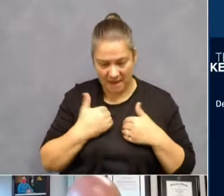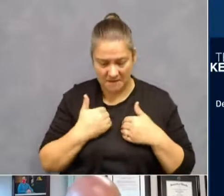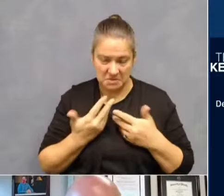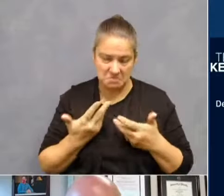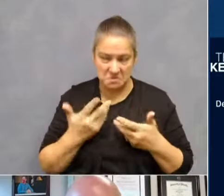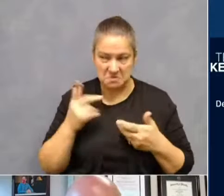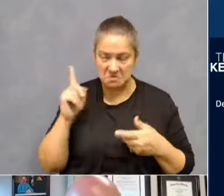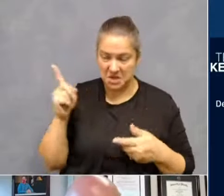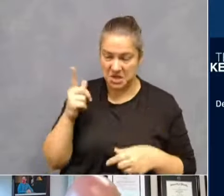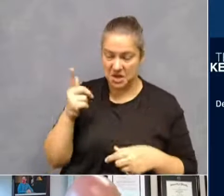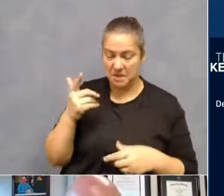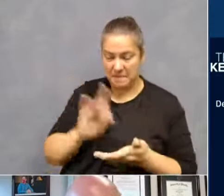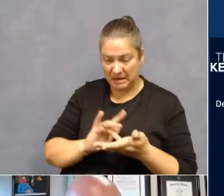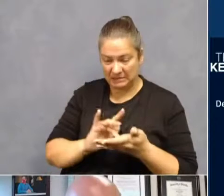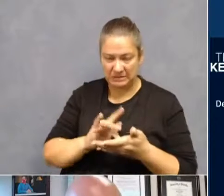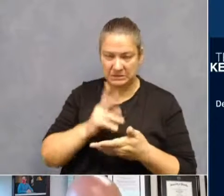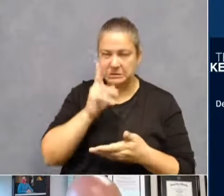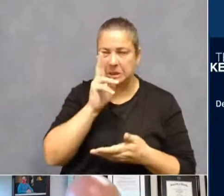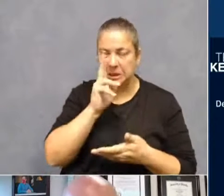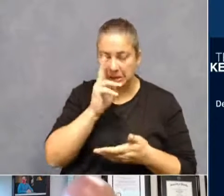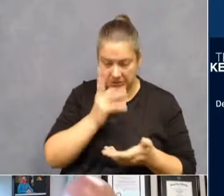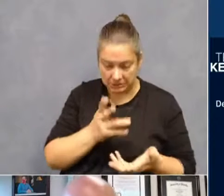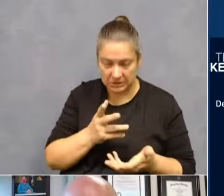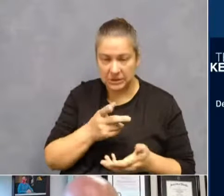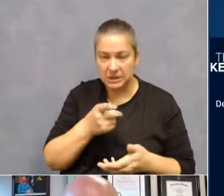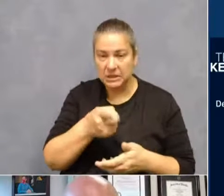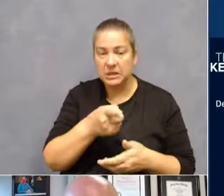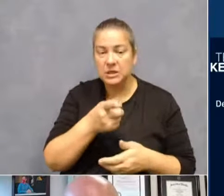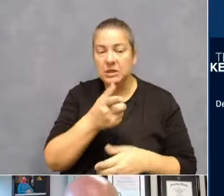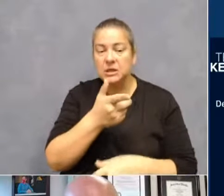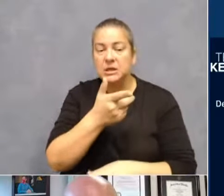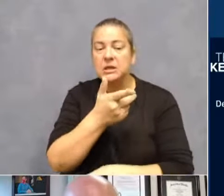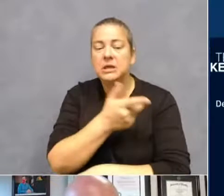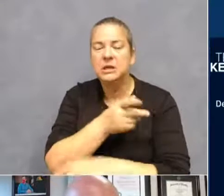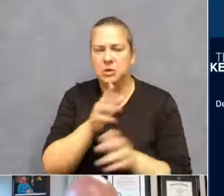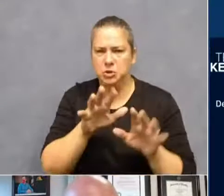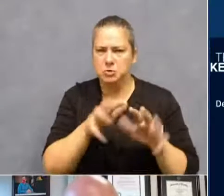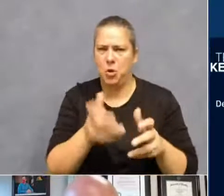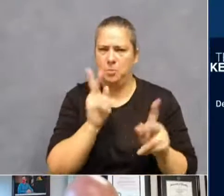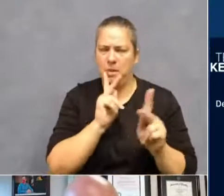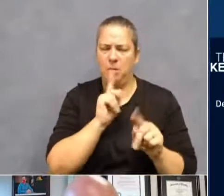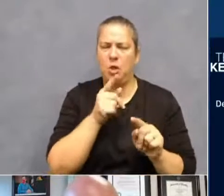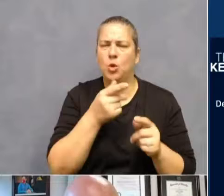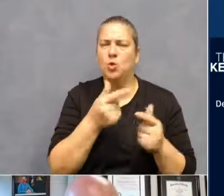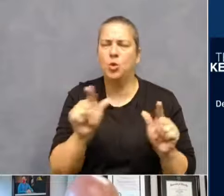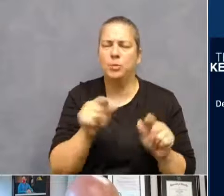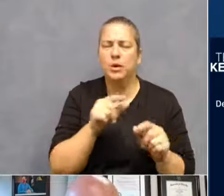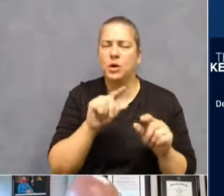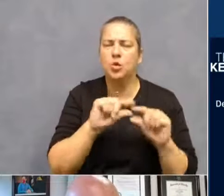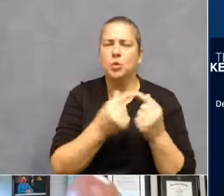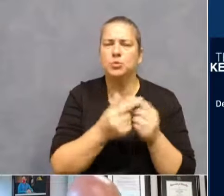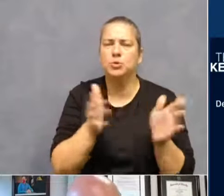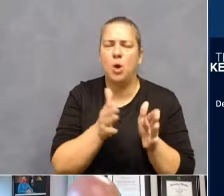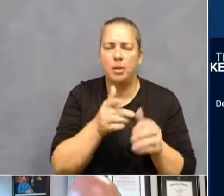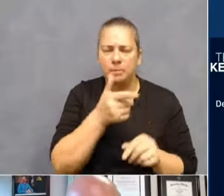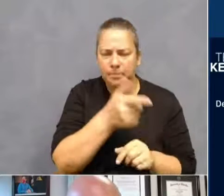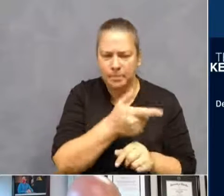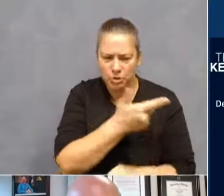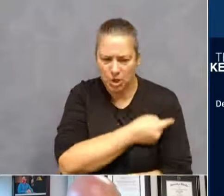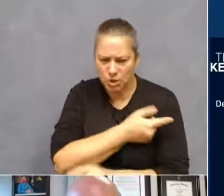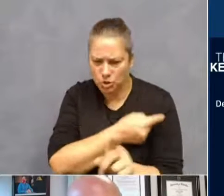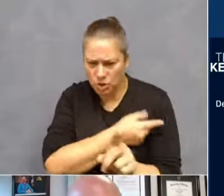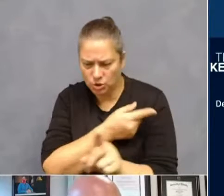doesn't cause obvious harm. Phase 2 is when they give it to a larger number of people to see if it has